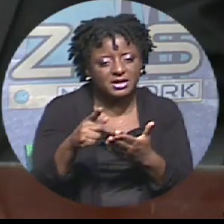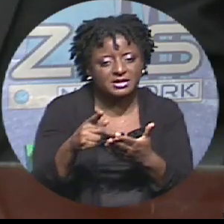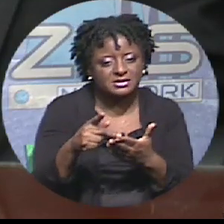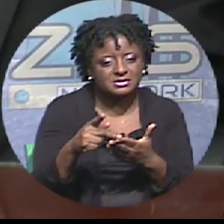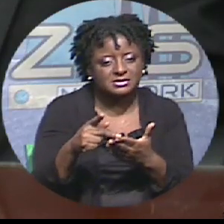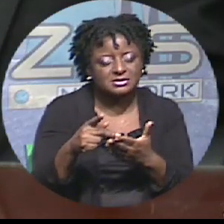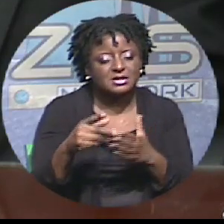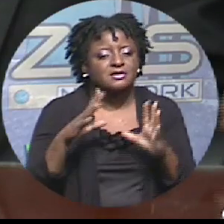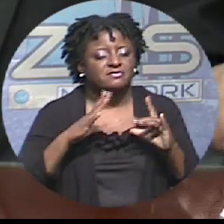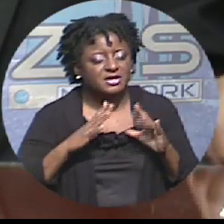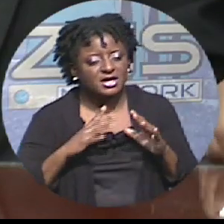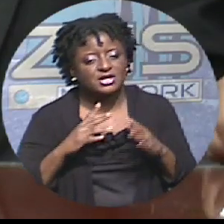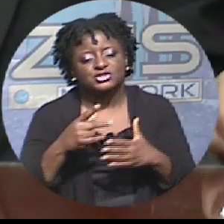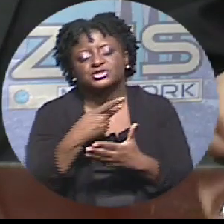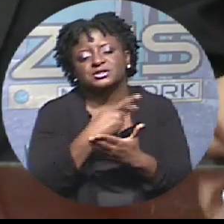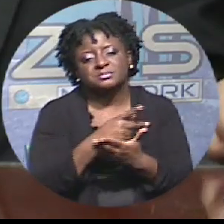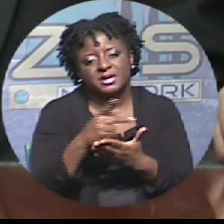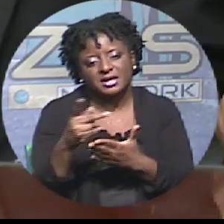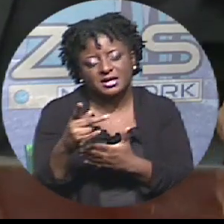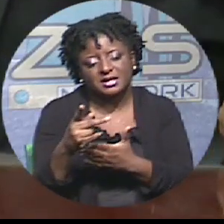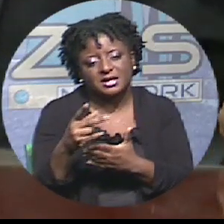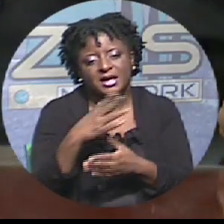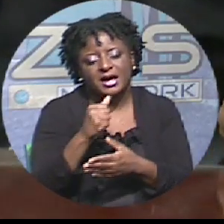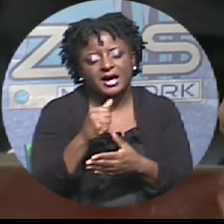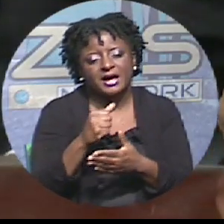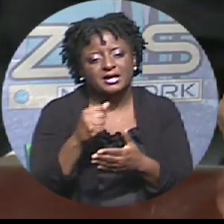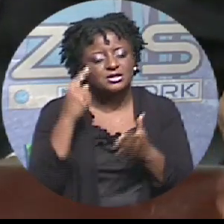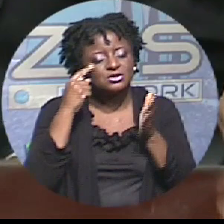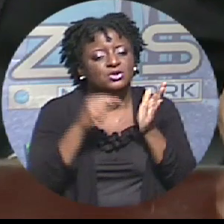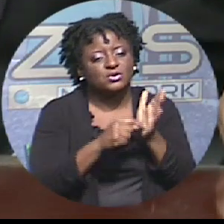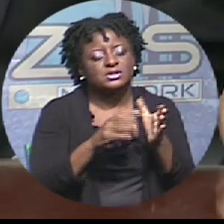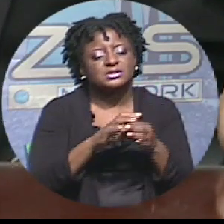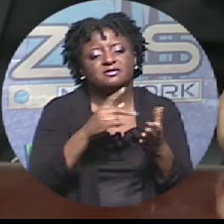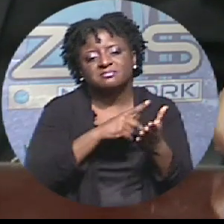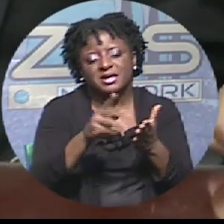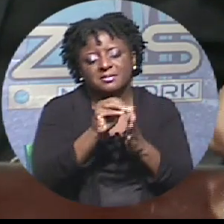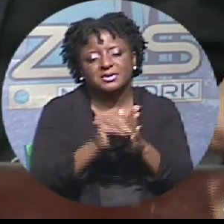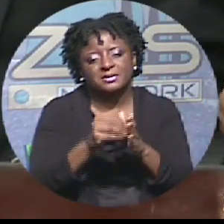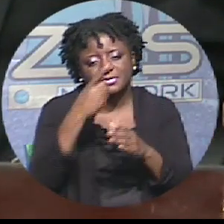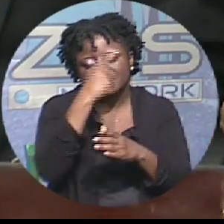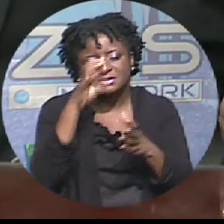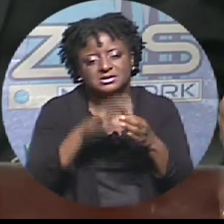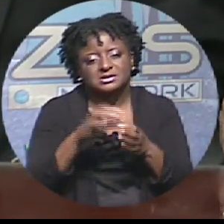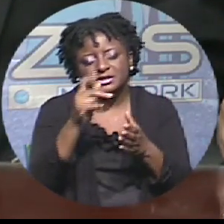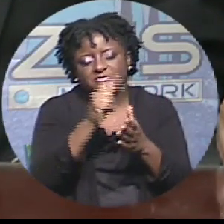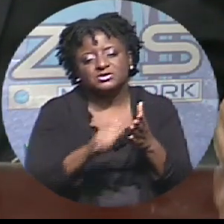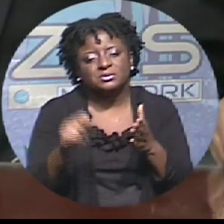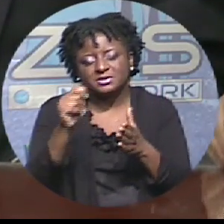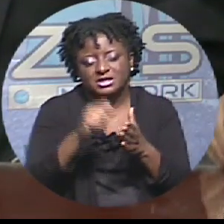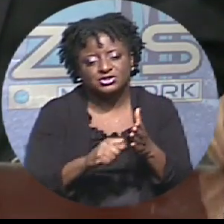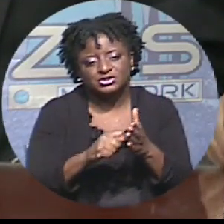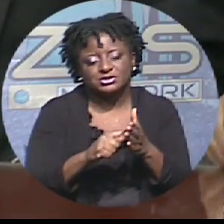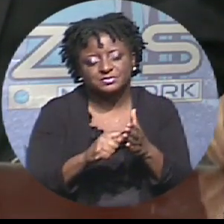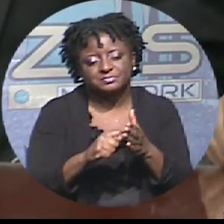accrued vacation pay, and notice of payments due to termination.